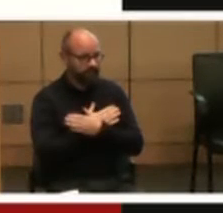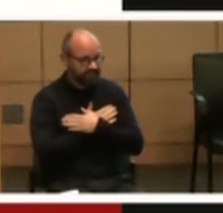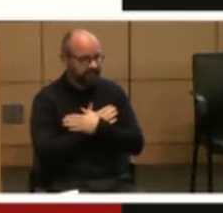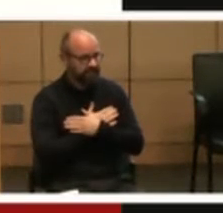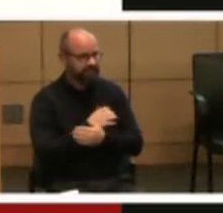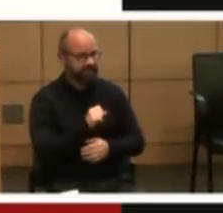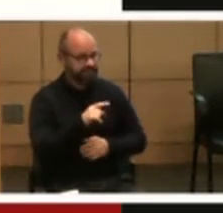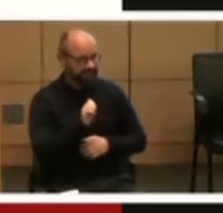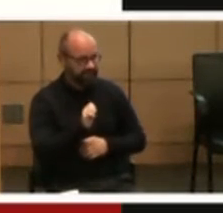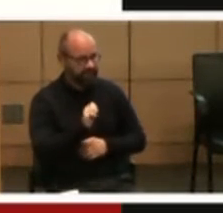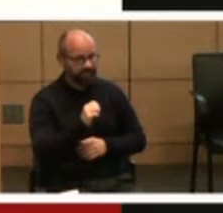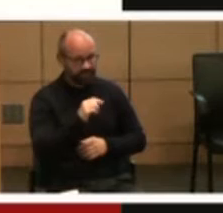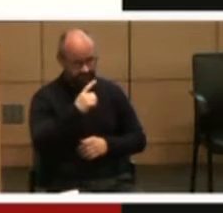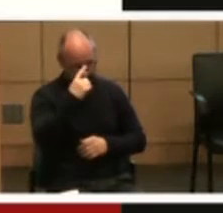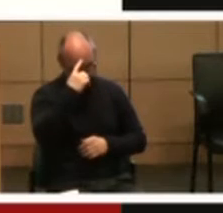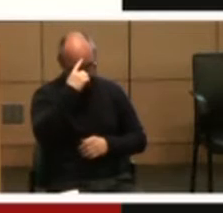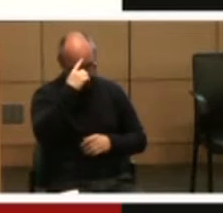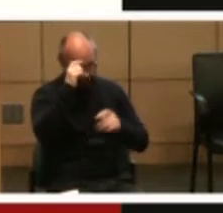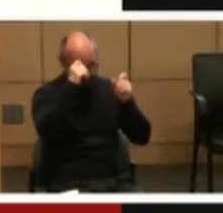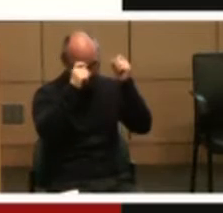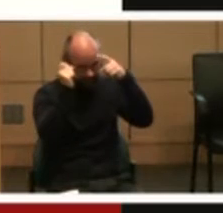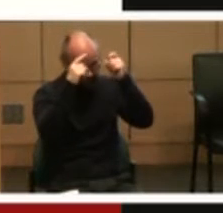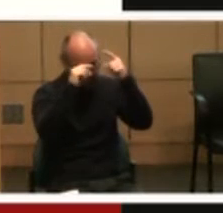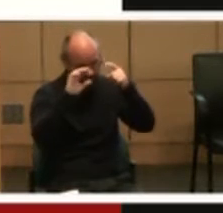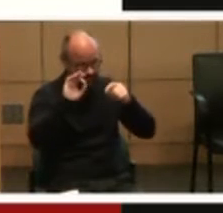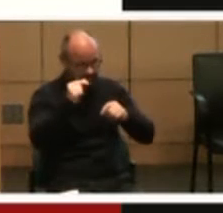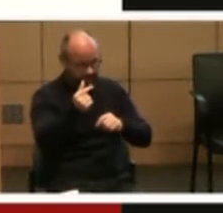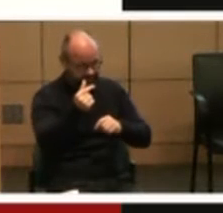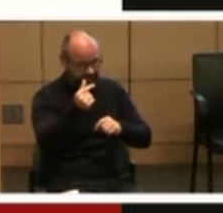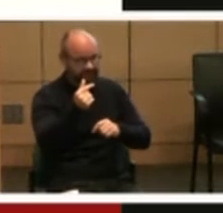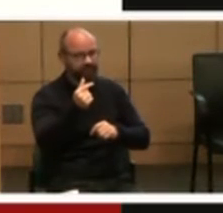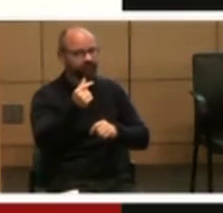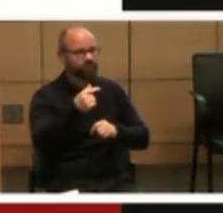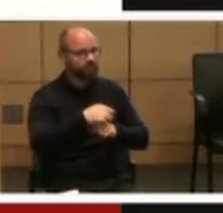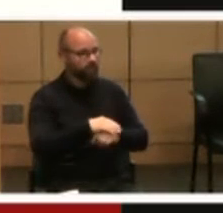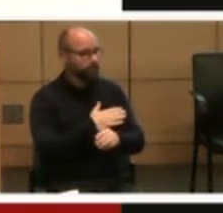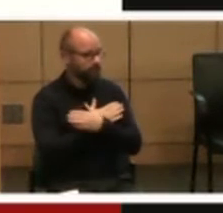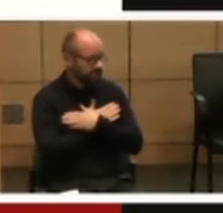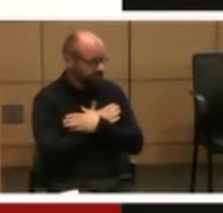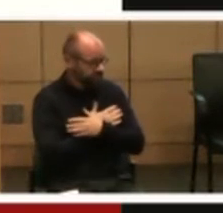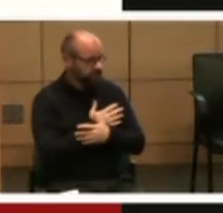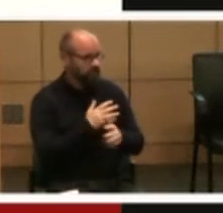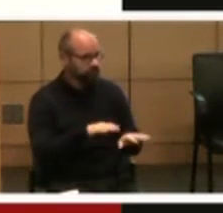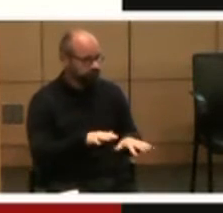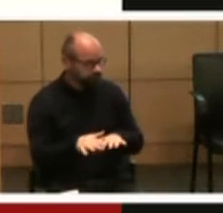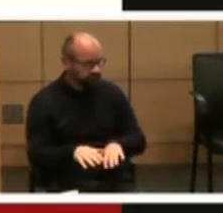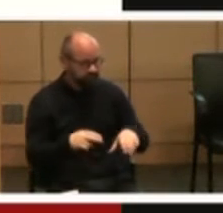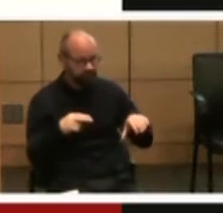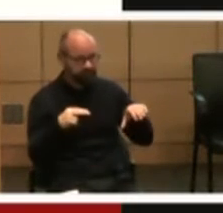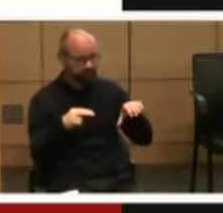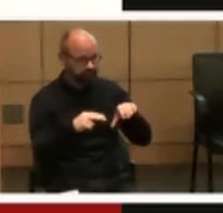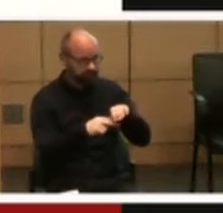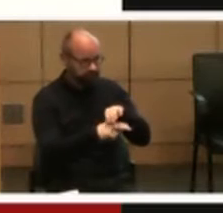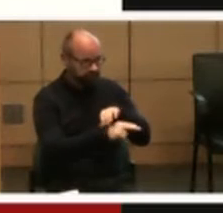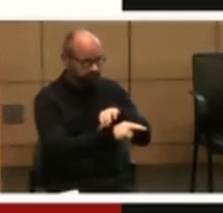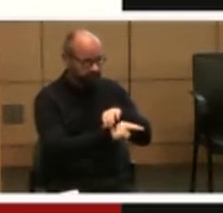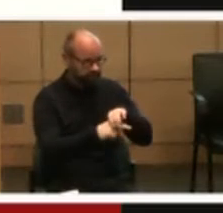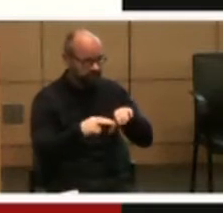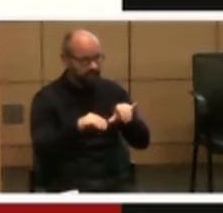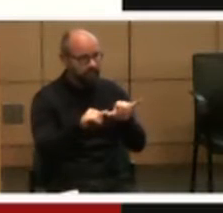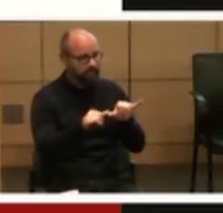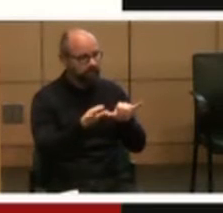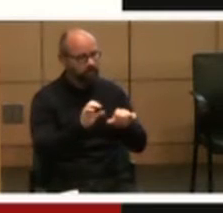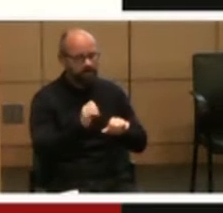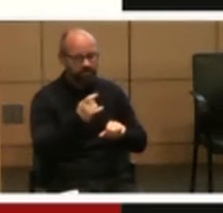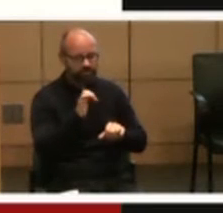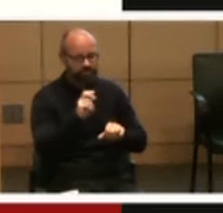takes children in a passive state, put them in an MRI scanner, and just measures their oxygen